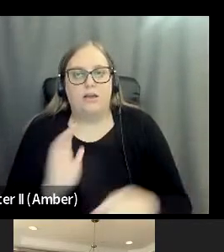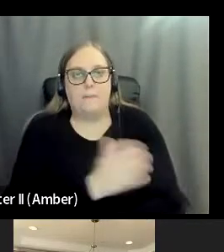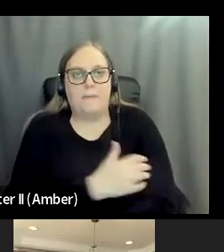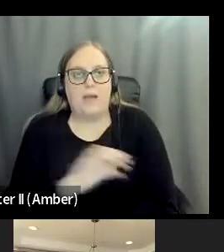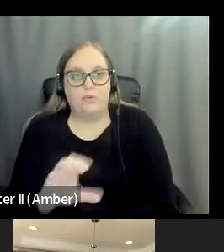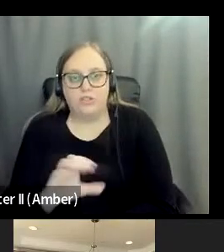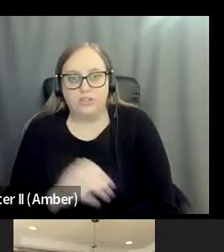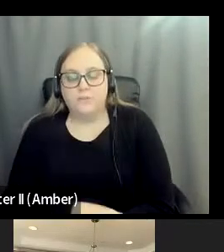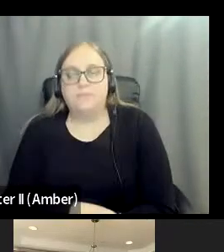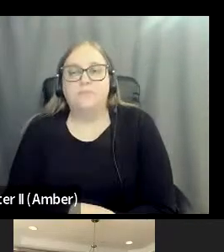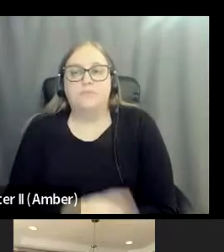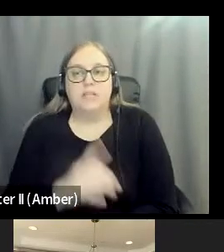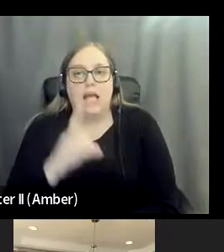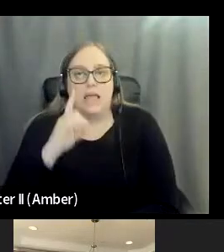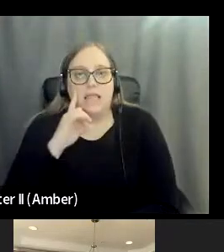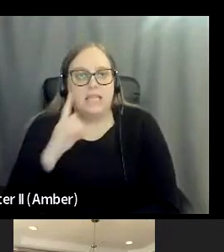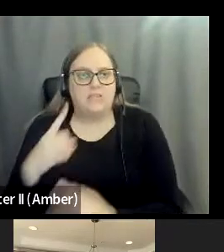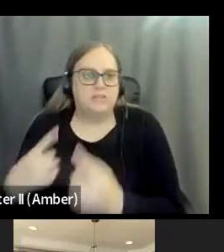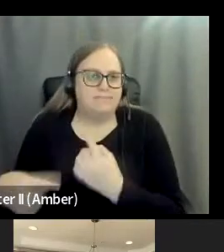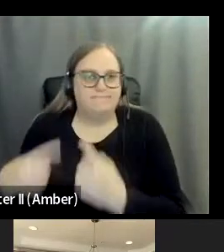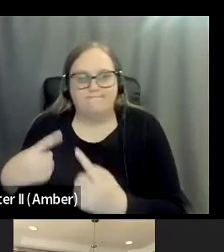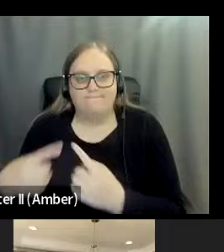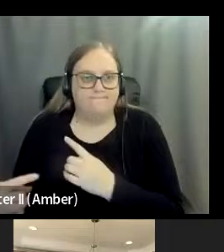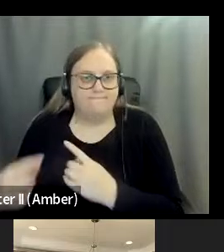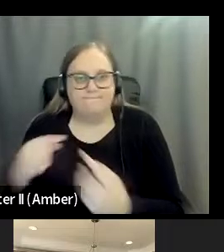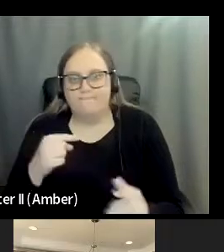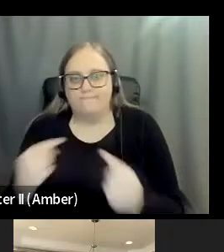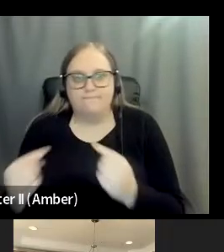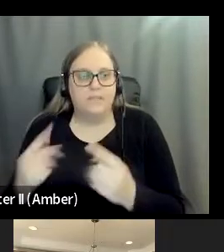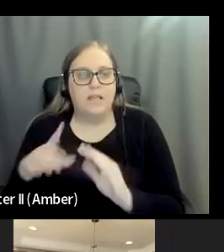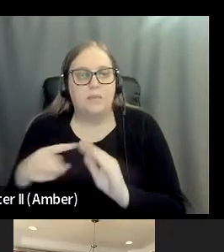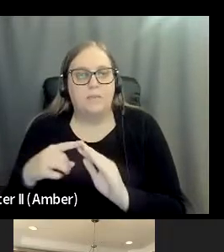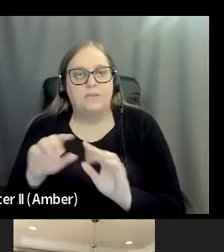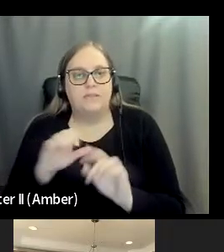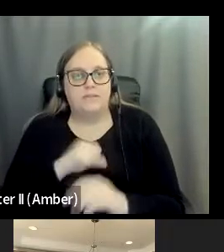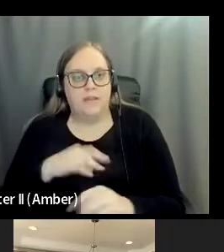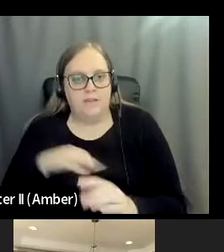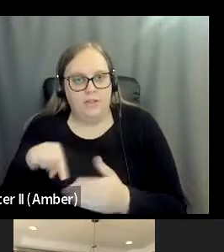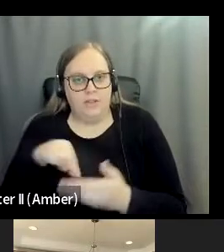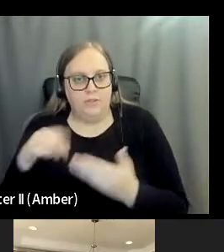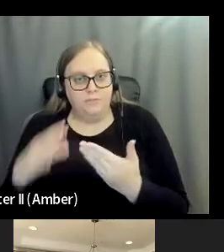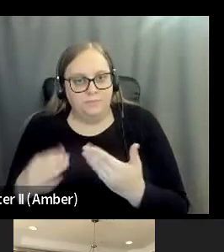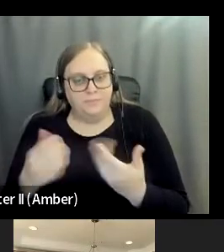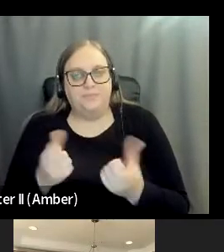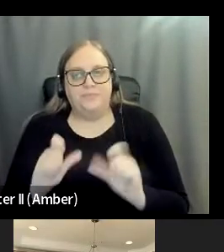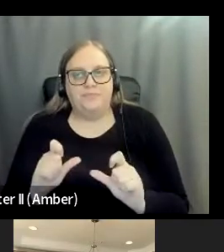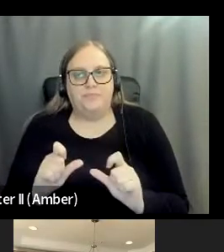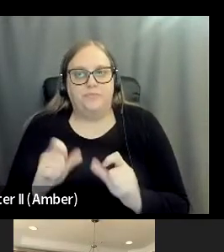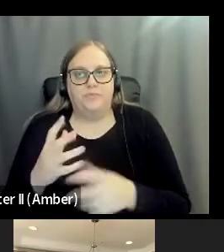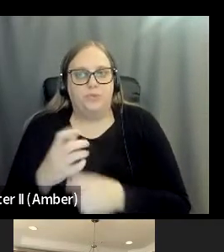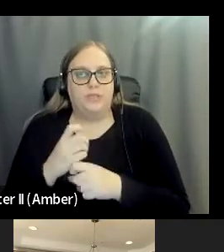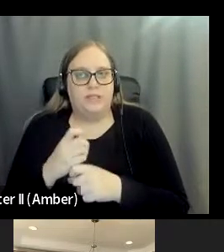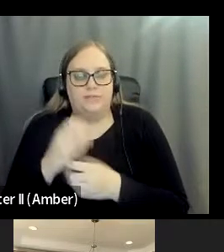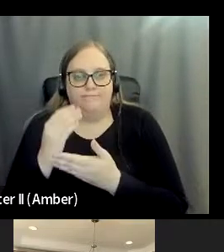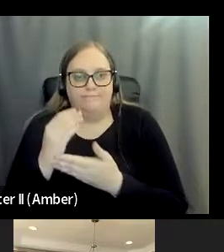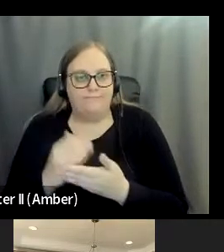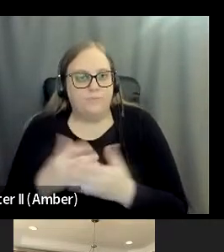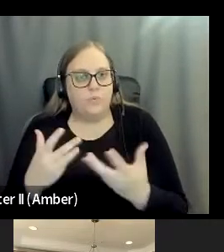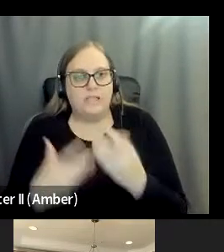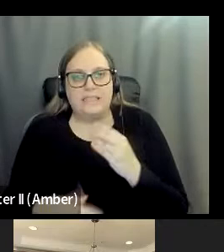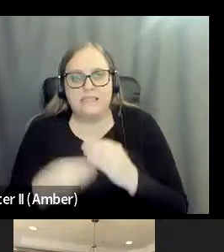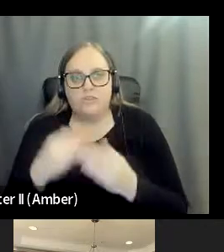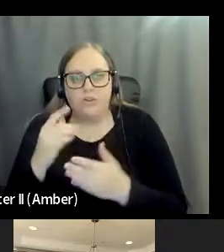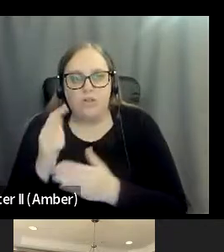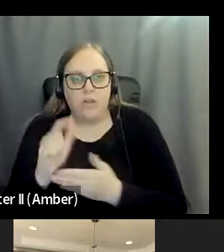powers. I think there was some back and forth amongst staff this weekend in terms of just trying to get an outline of what are the additional